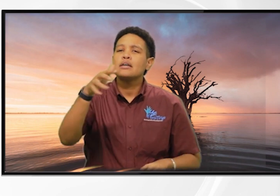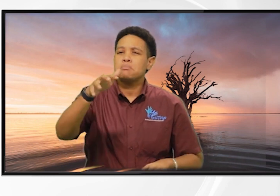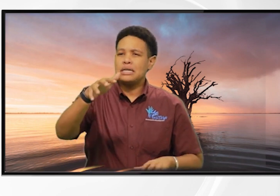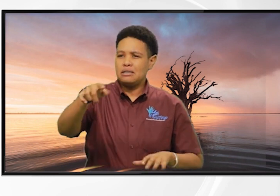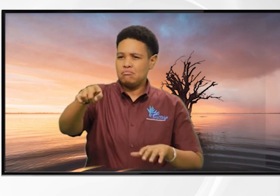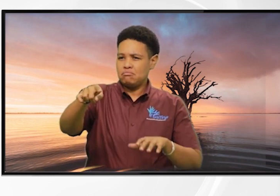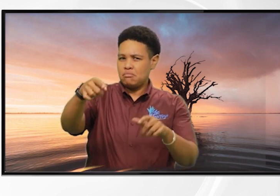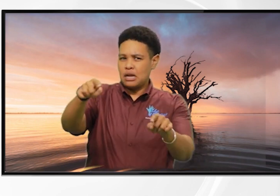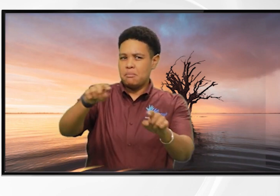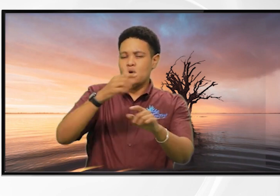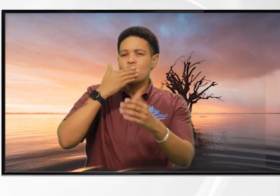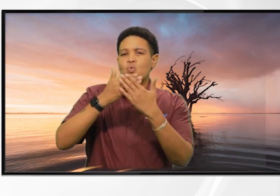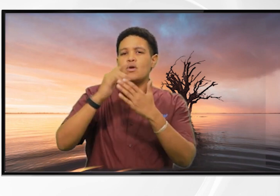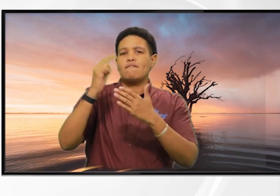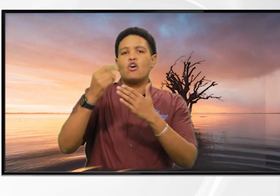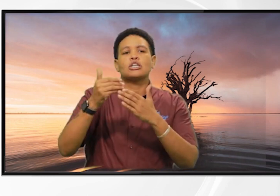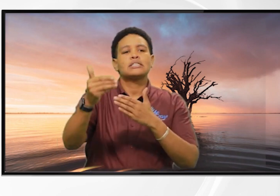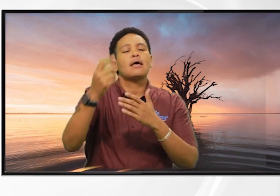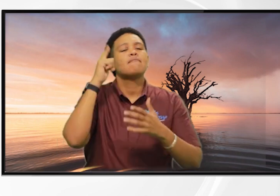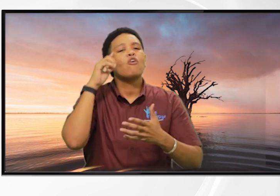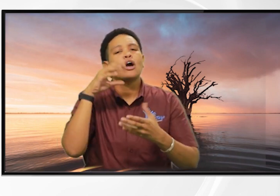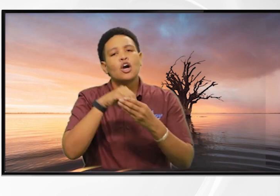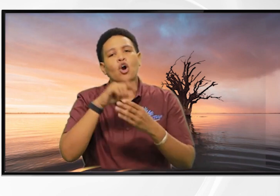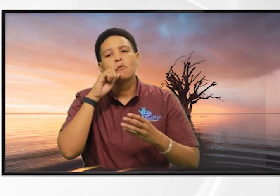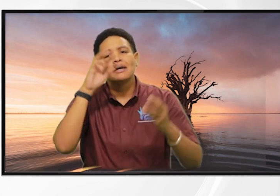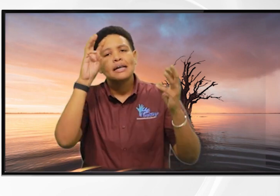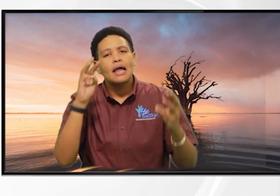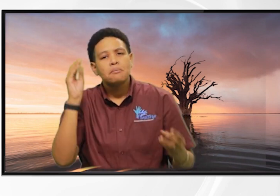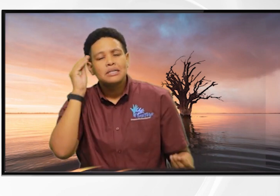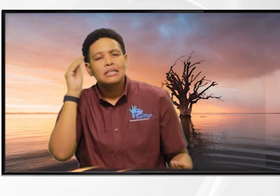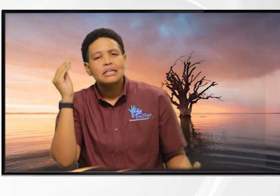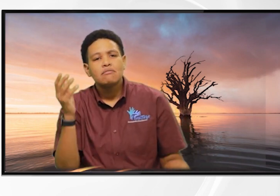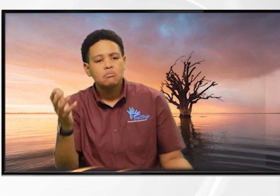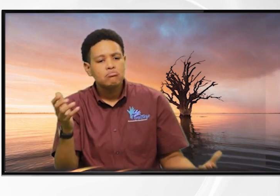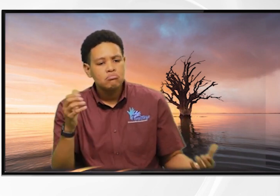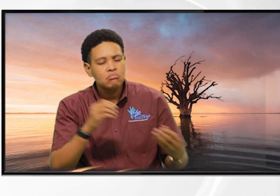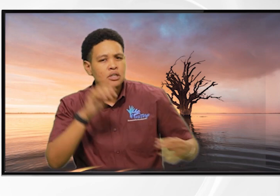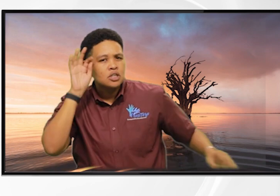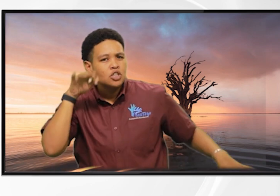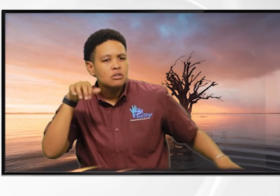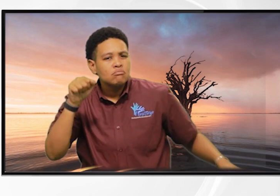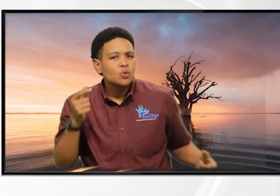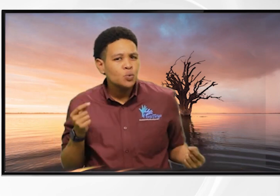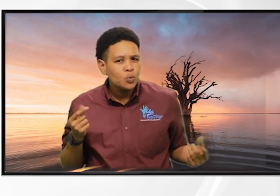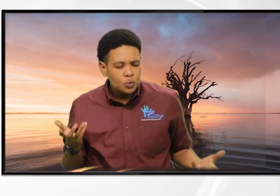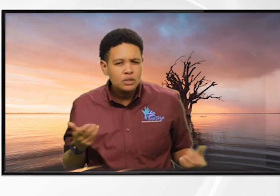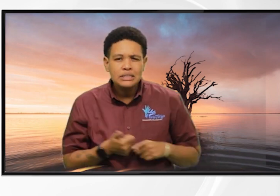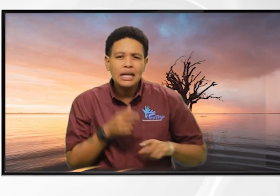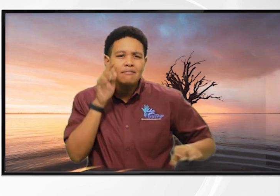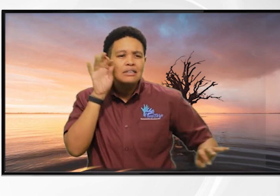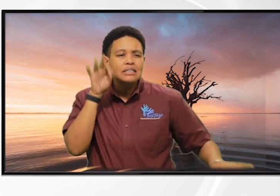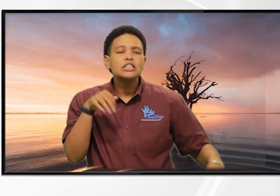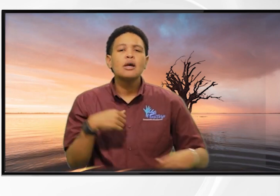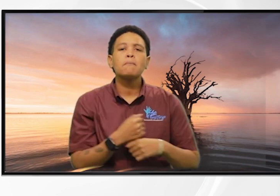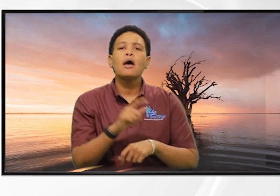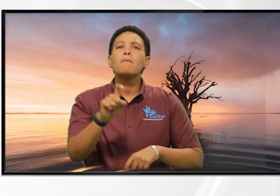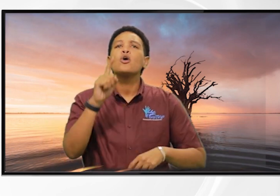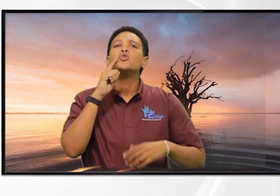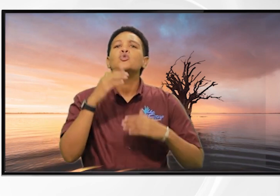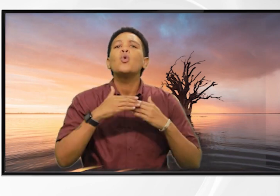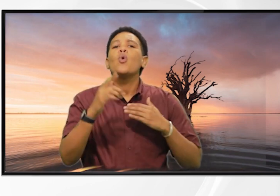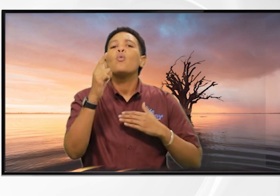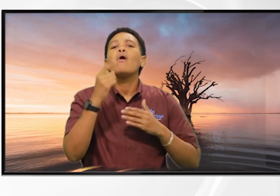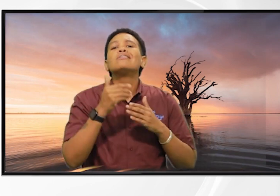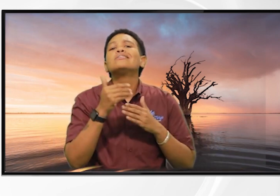good first step for incorporating climate information into decision making, decision makers must go one